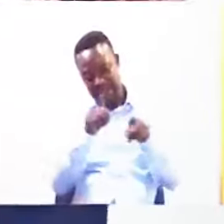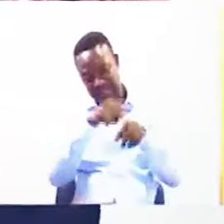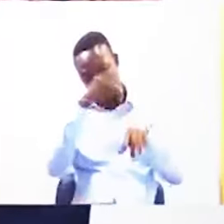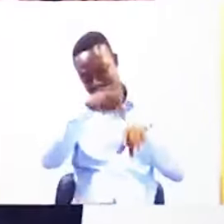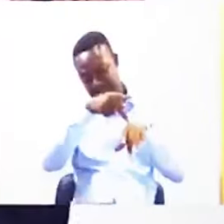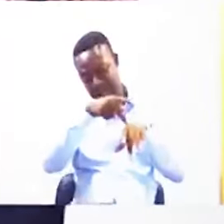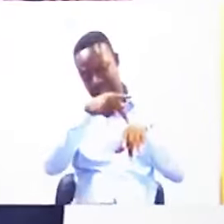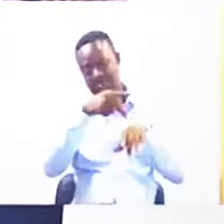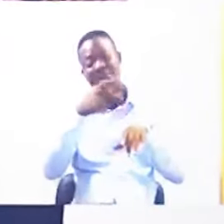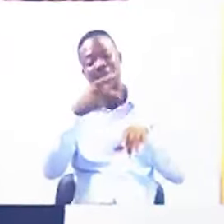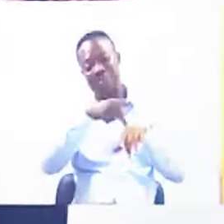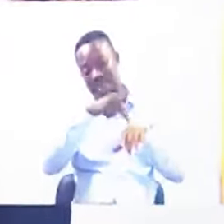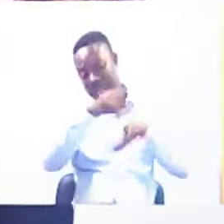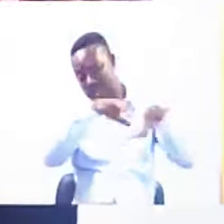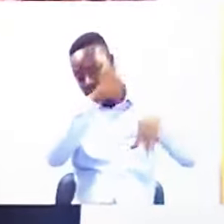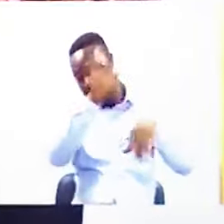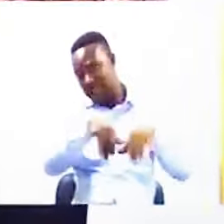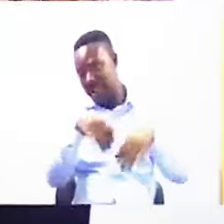that.